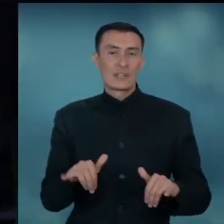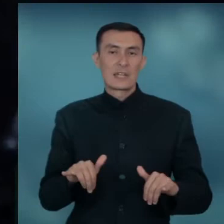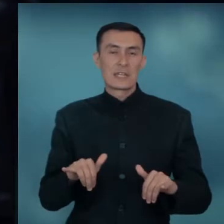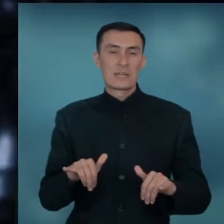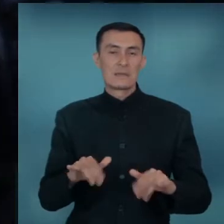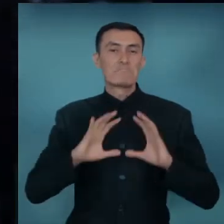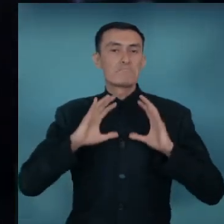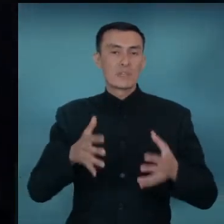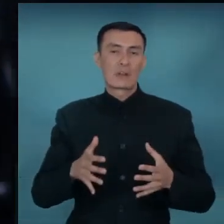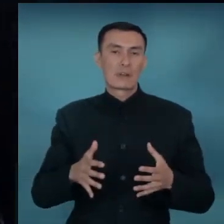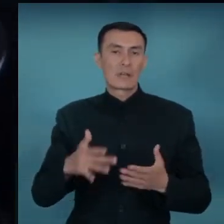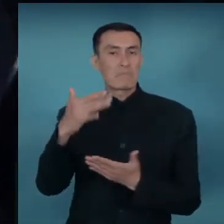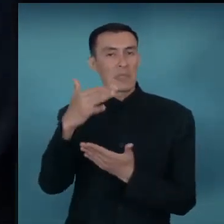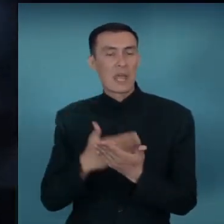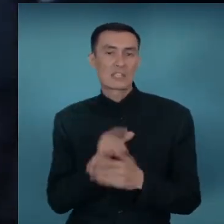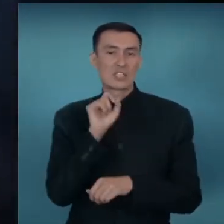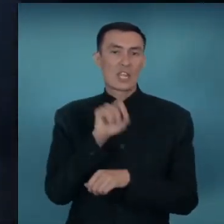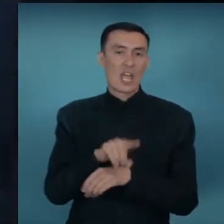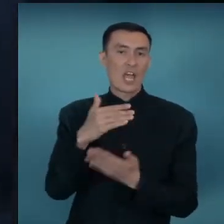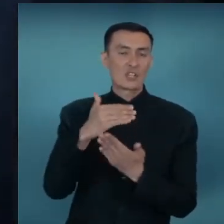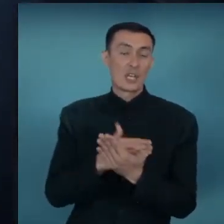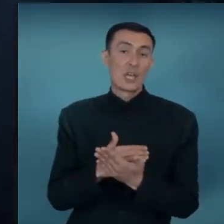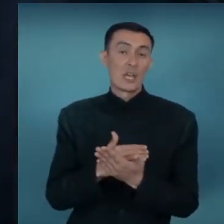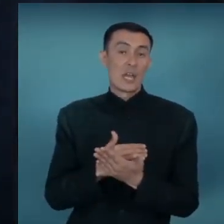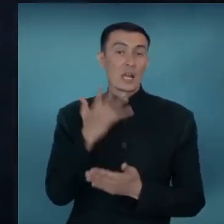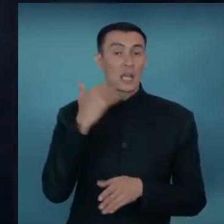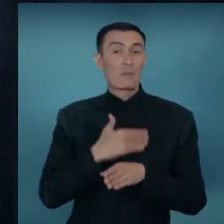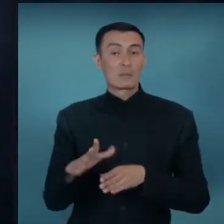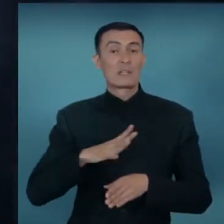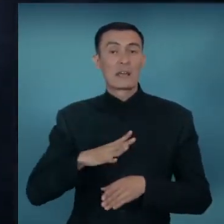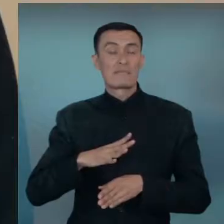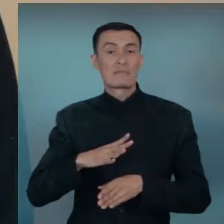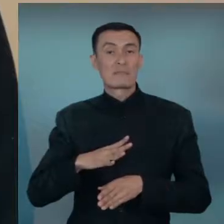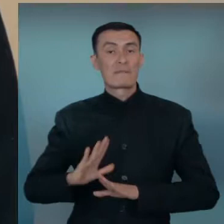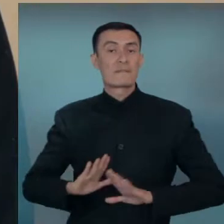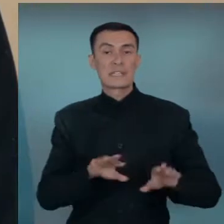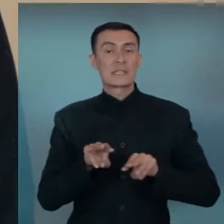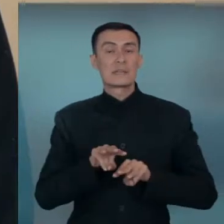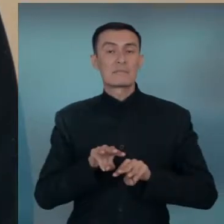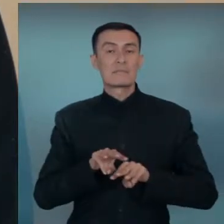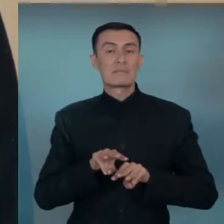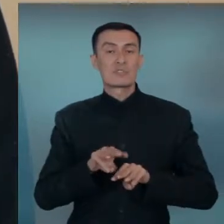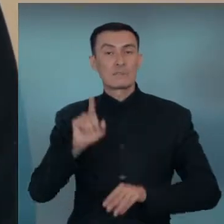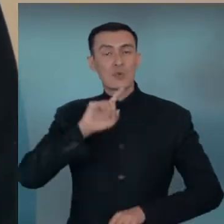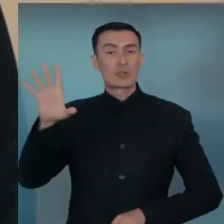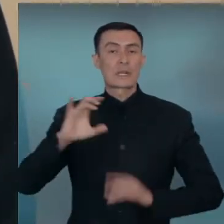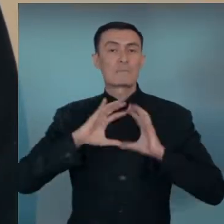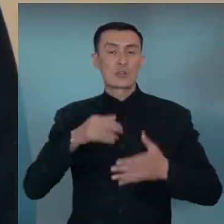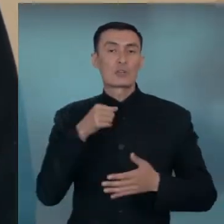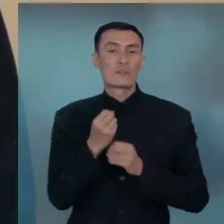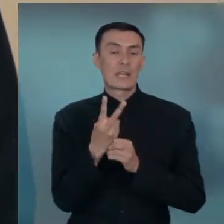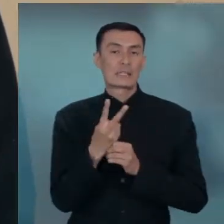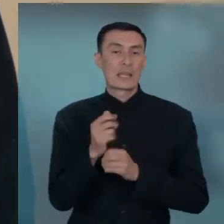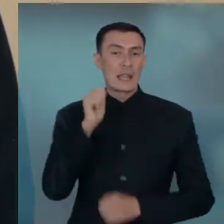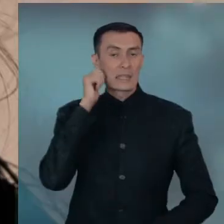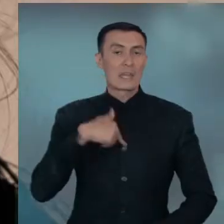became world vice champion in the under 12 age group in 2007, I realized that chess was my